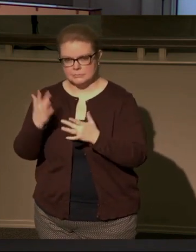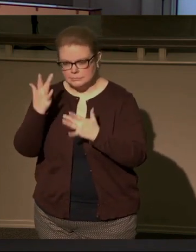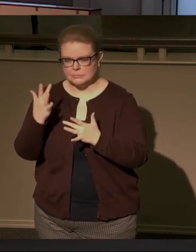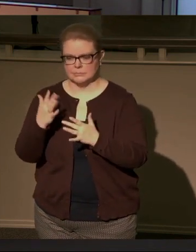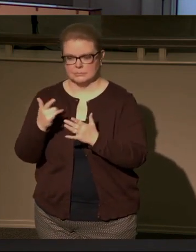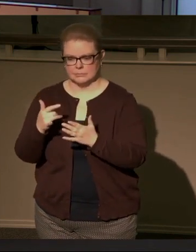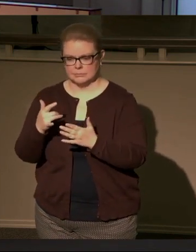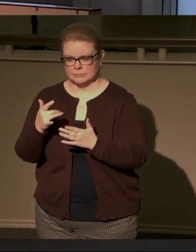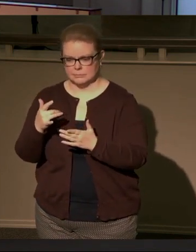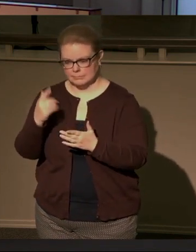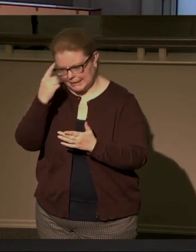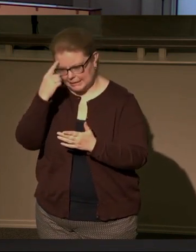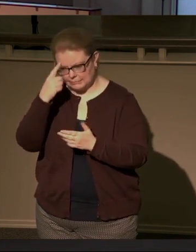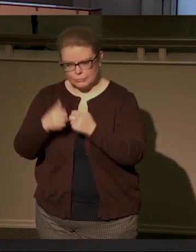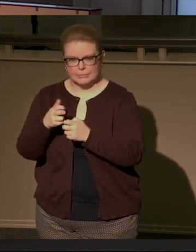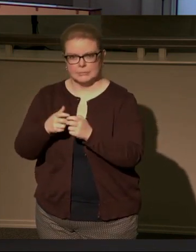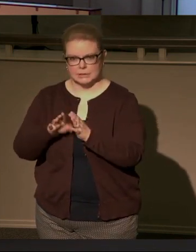occurred.